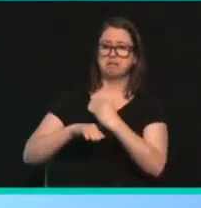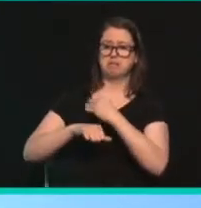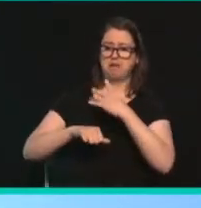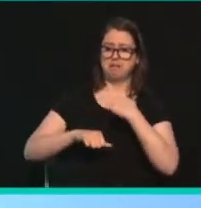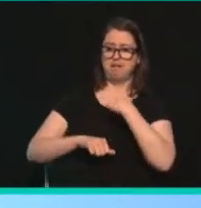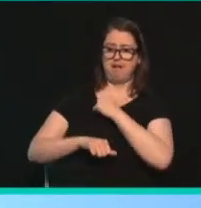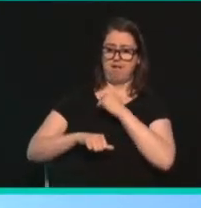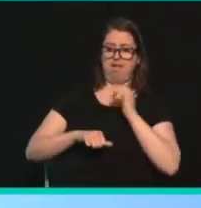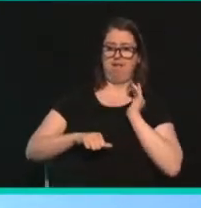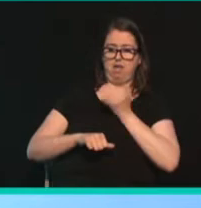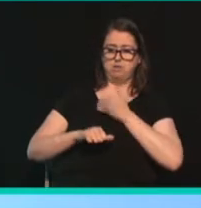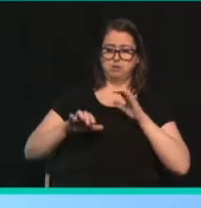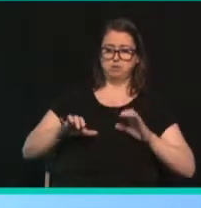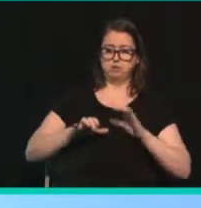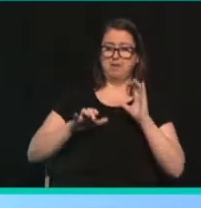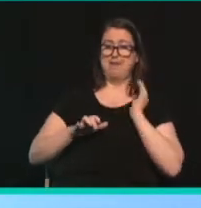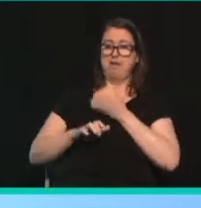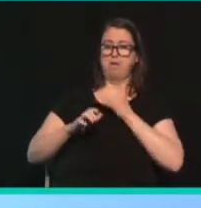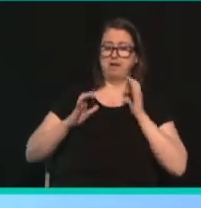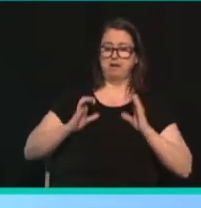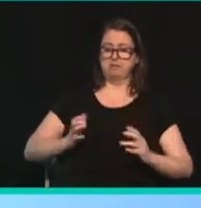the customer service that we're delivering.